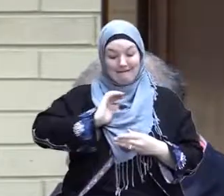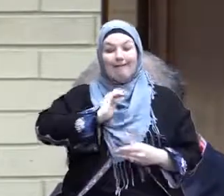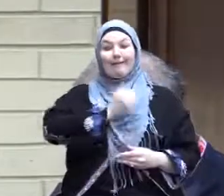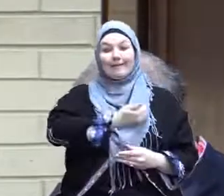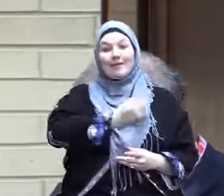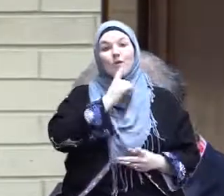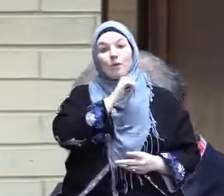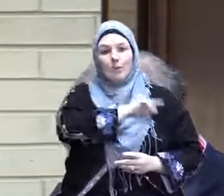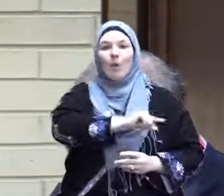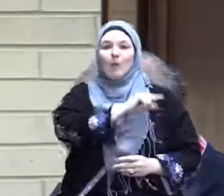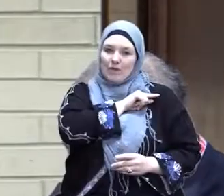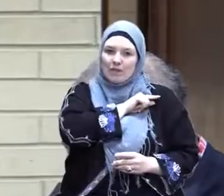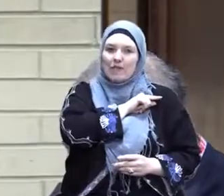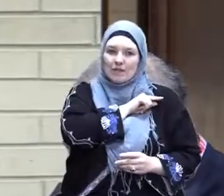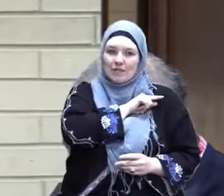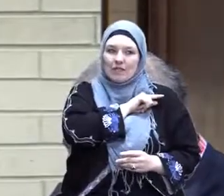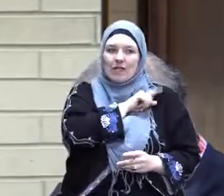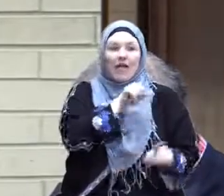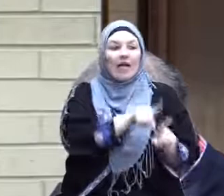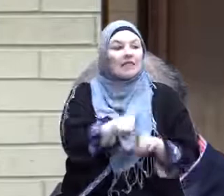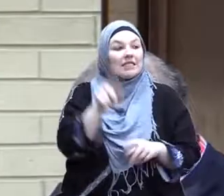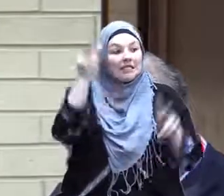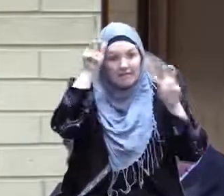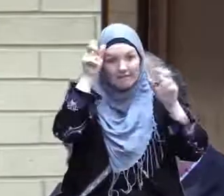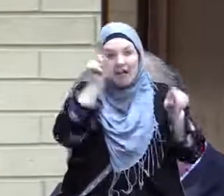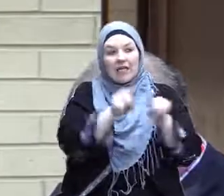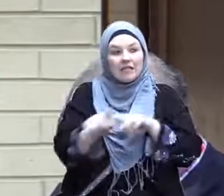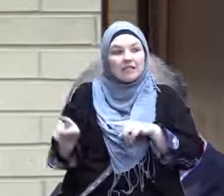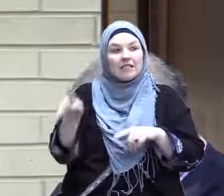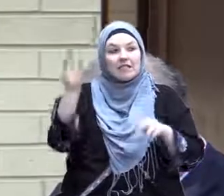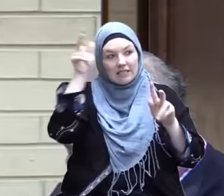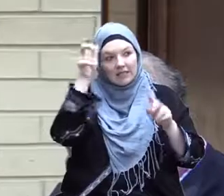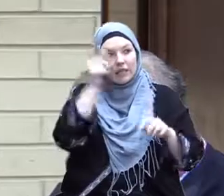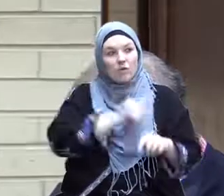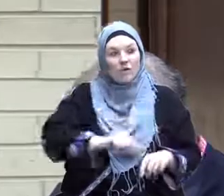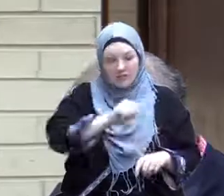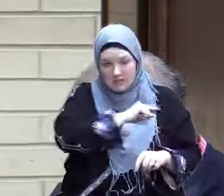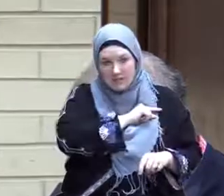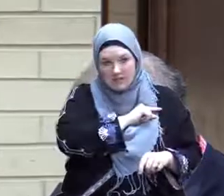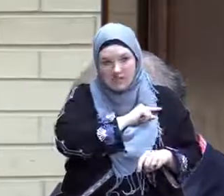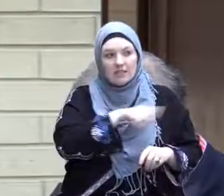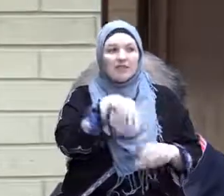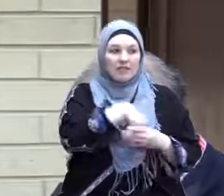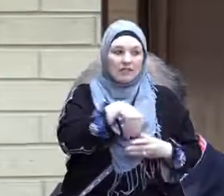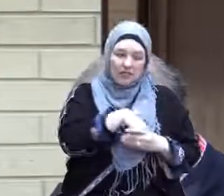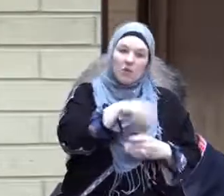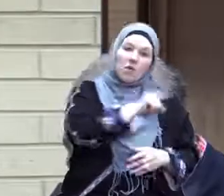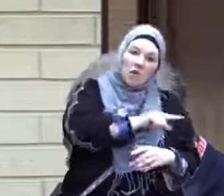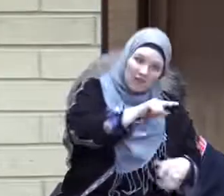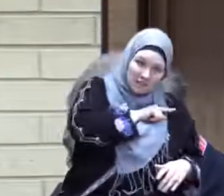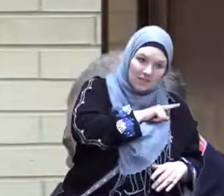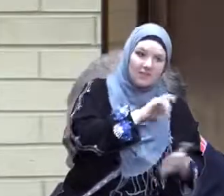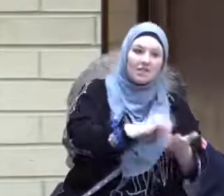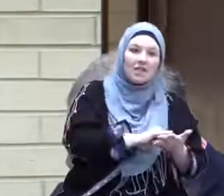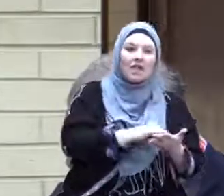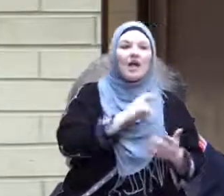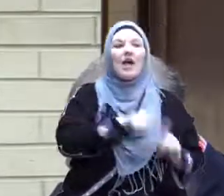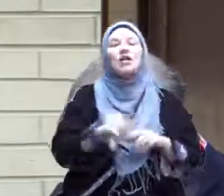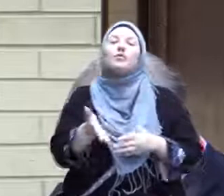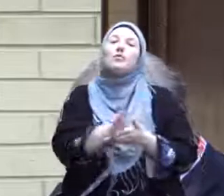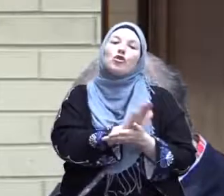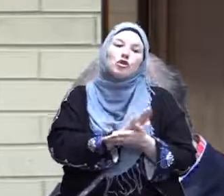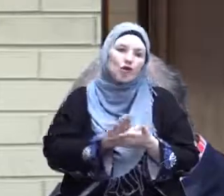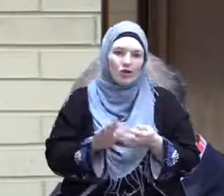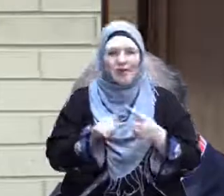are qualities that are as evil as devilish qualities. And inside us are qualities that are as